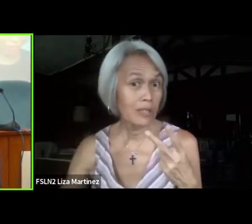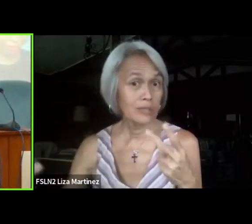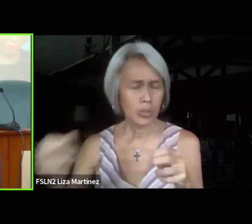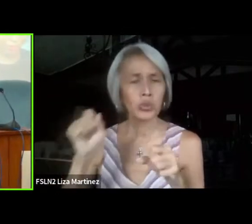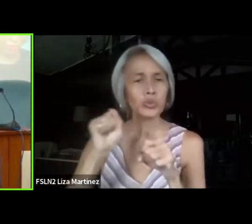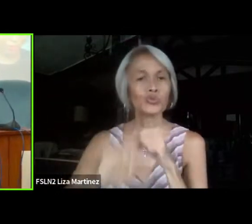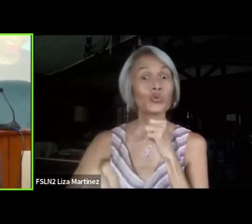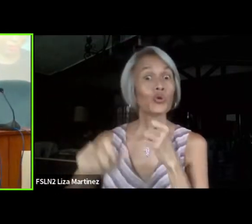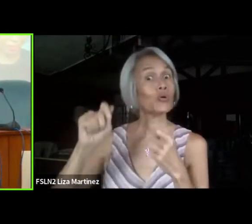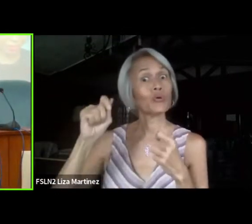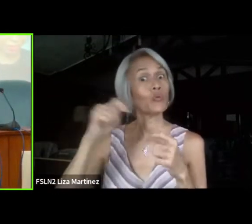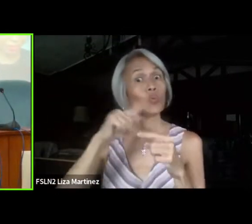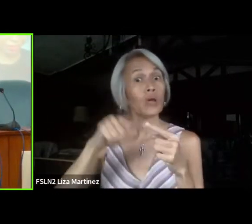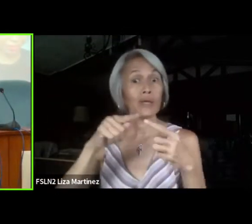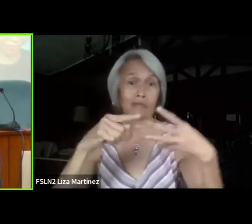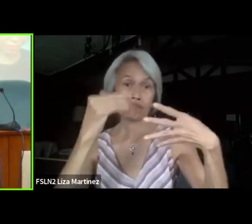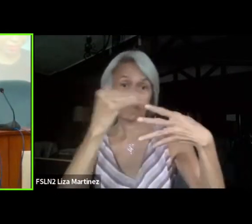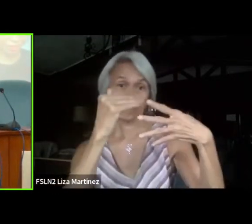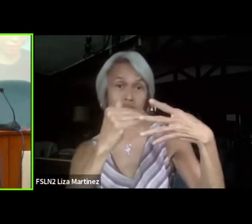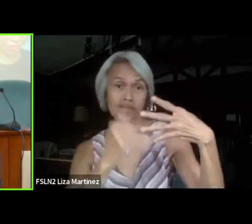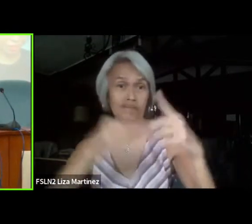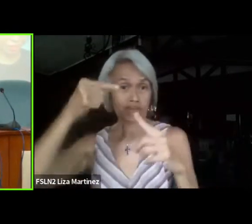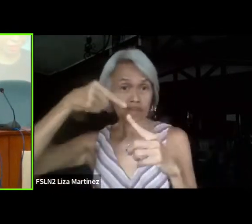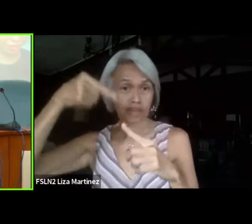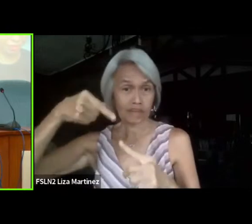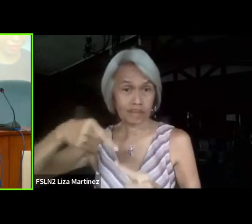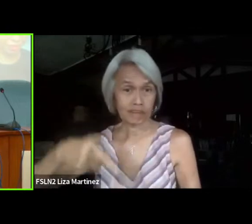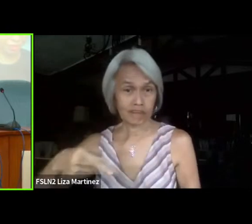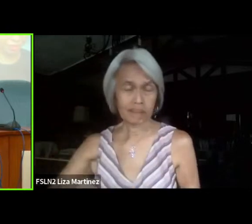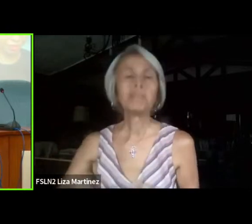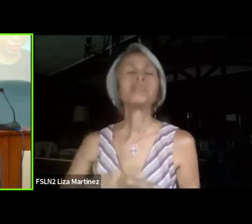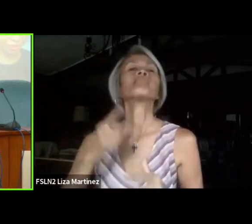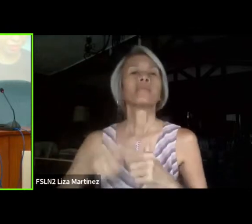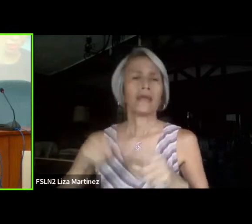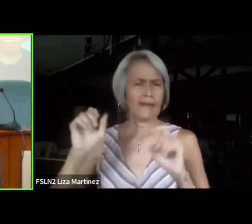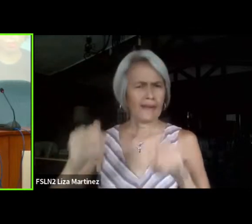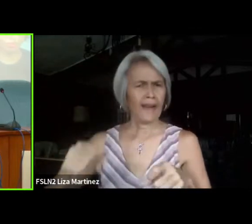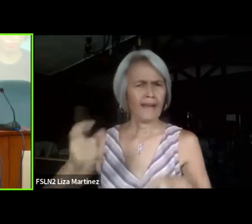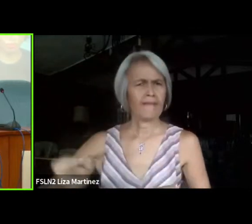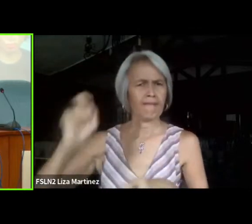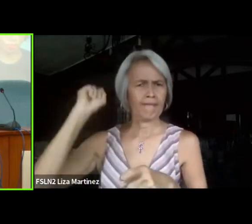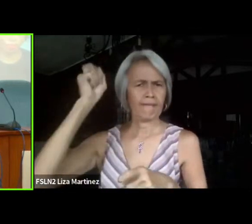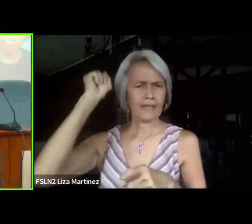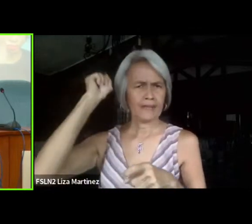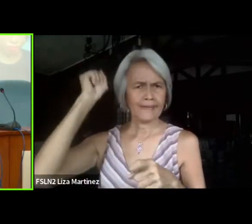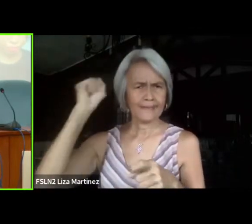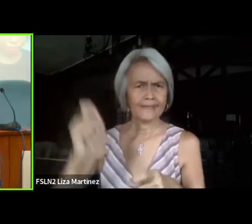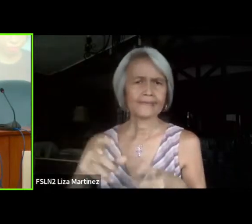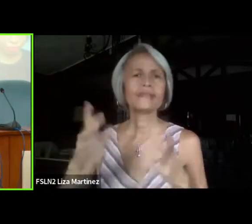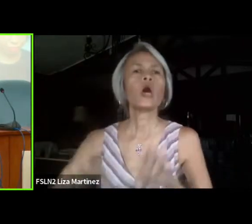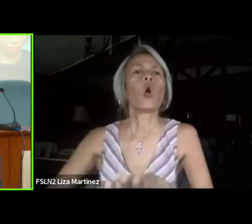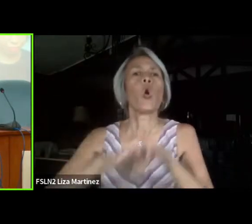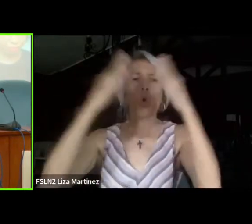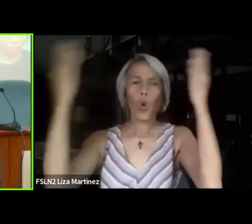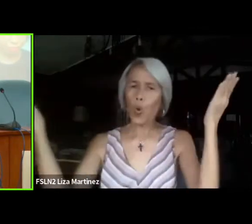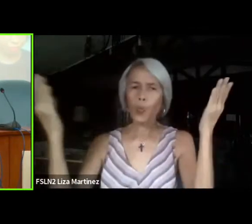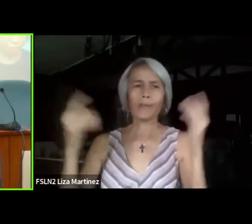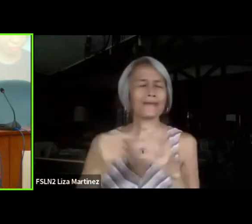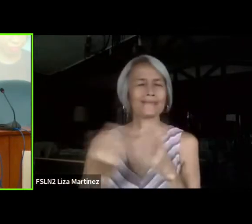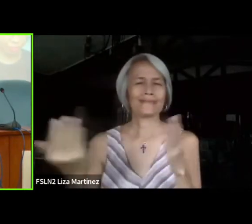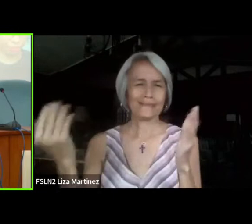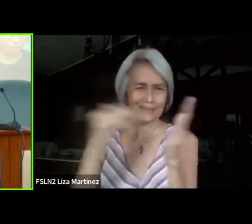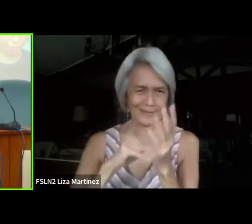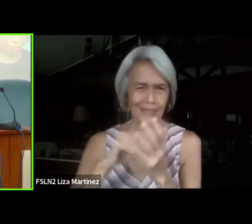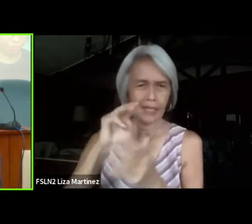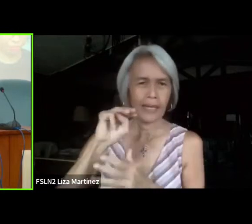immediately propose its revival without necessarily enacting another law, if